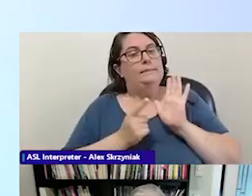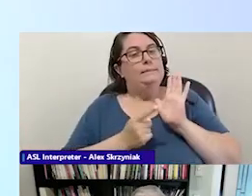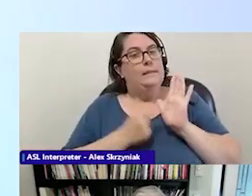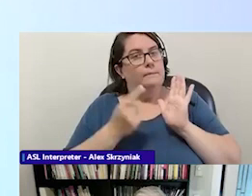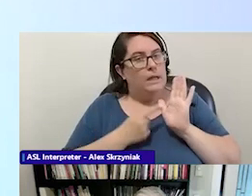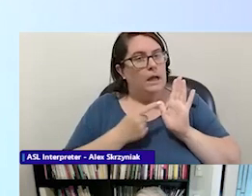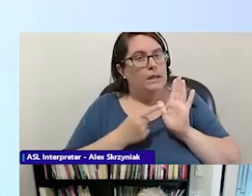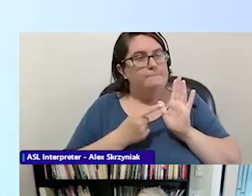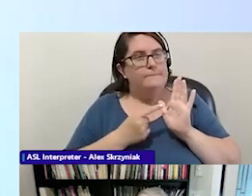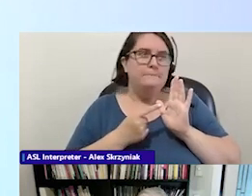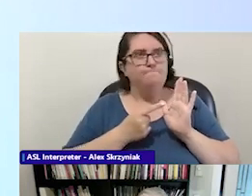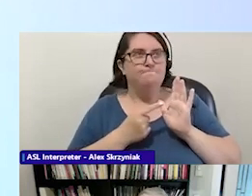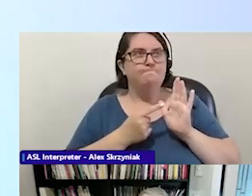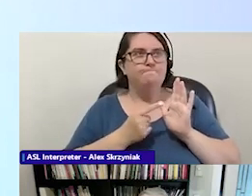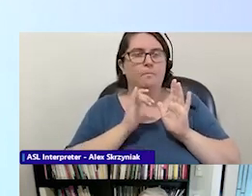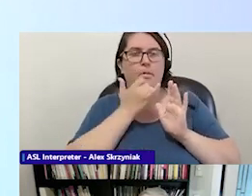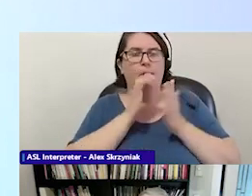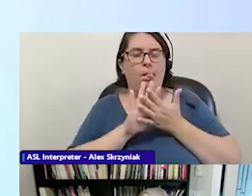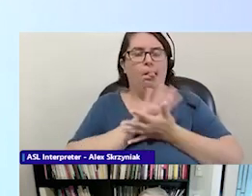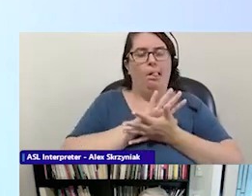obscure them, certainly.